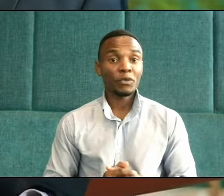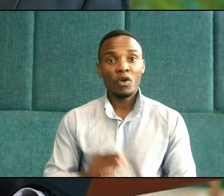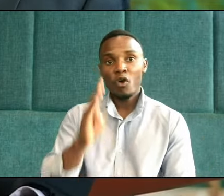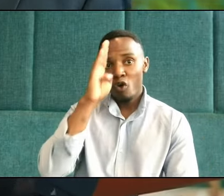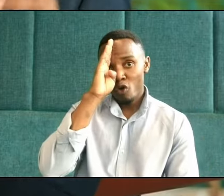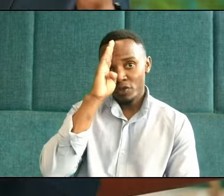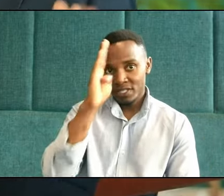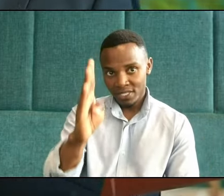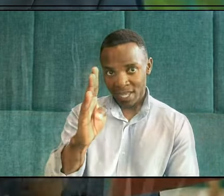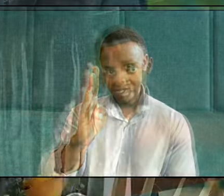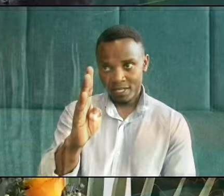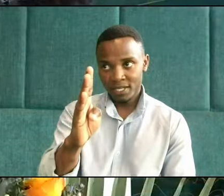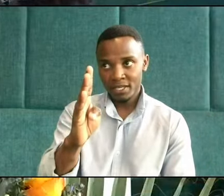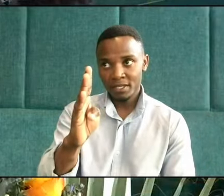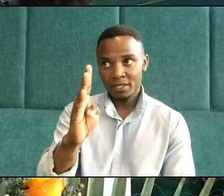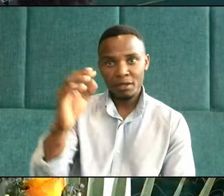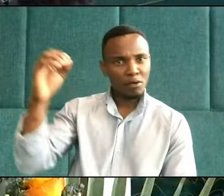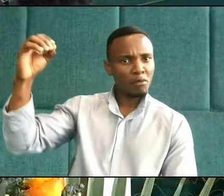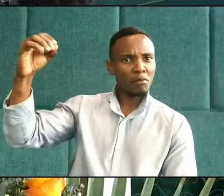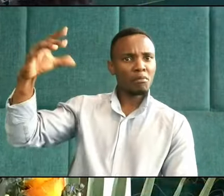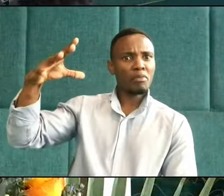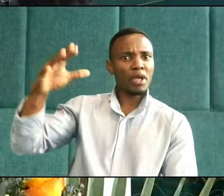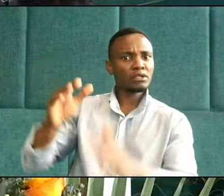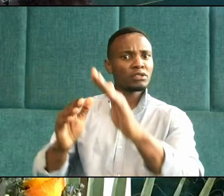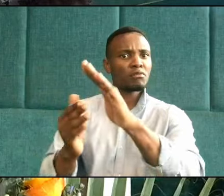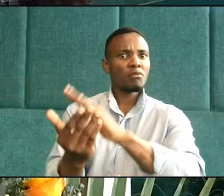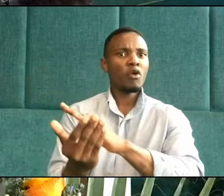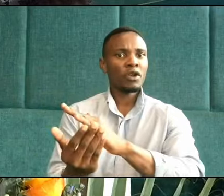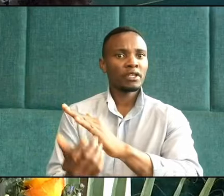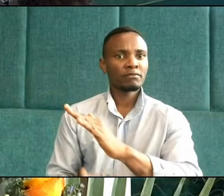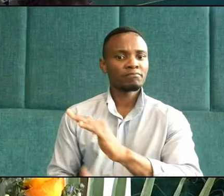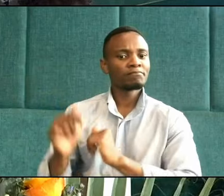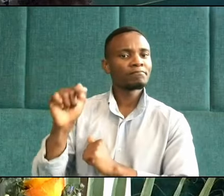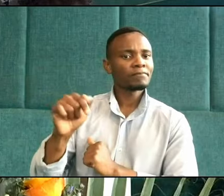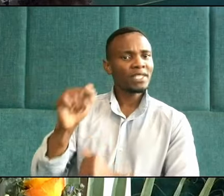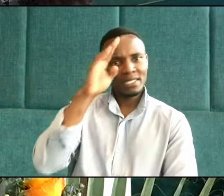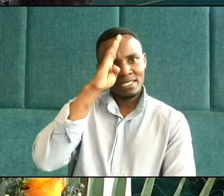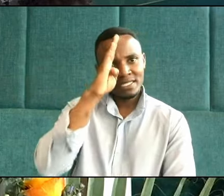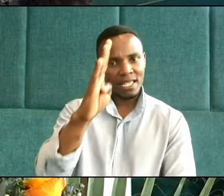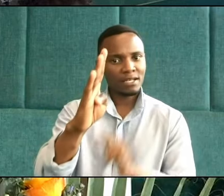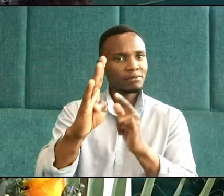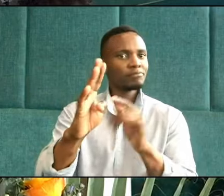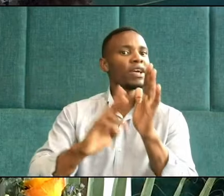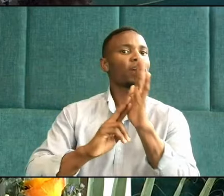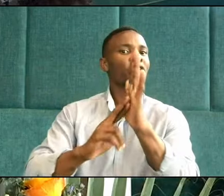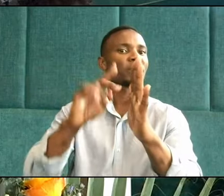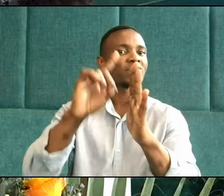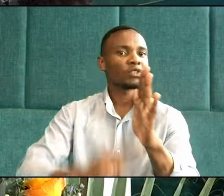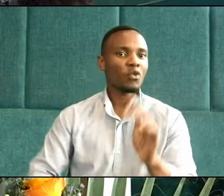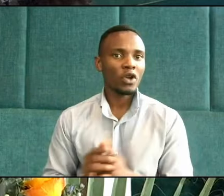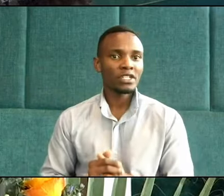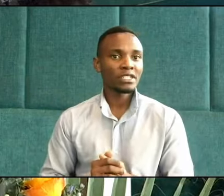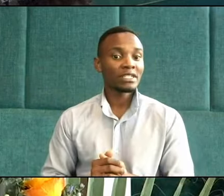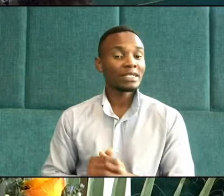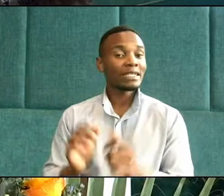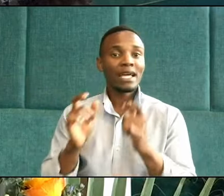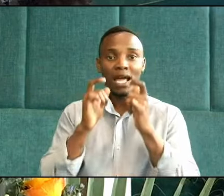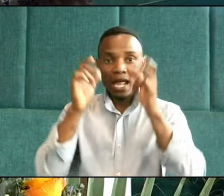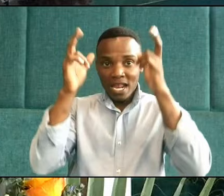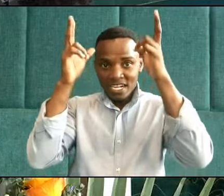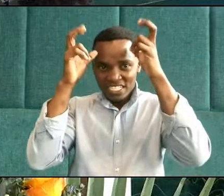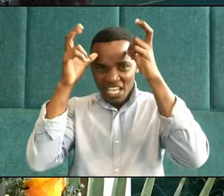bright morning means what to all of us who are justified? That there is no place where the devil can